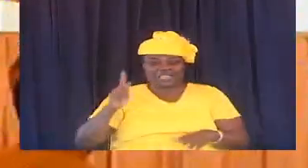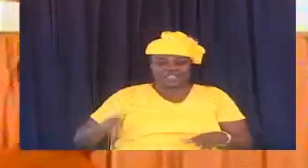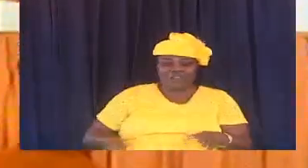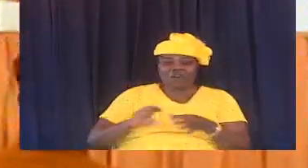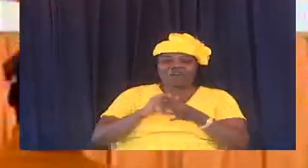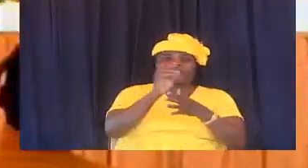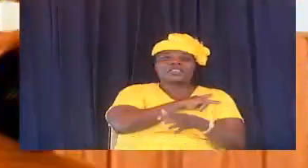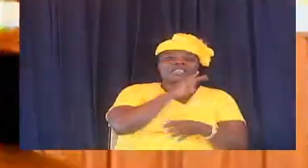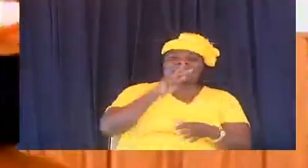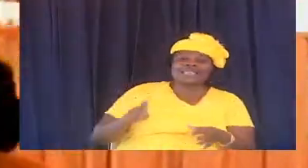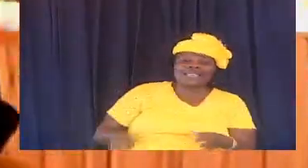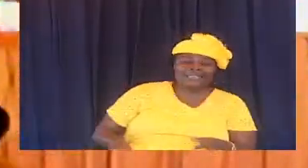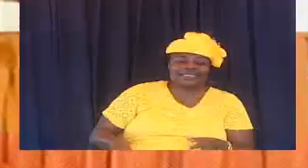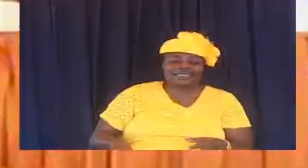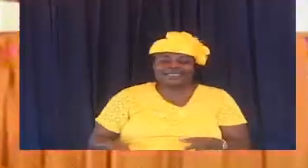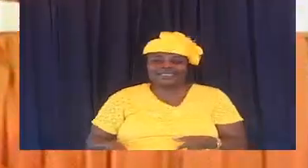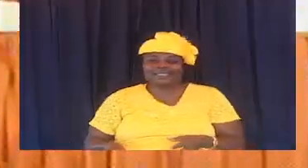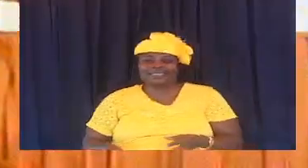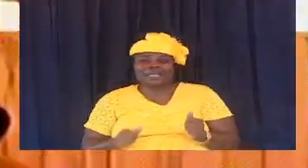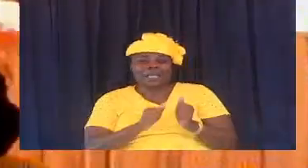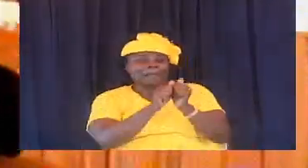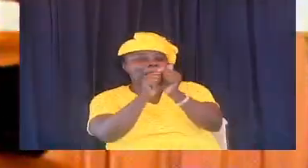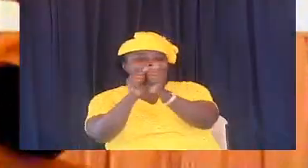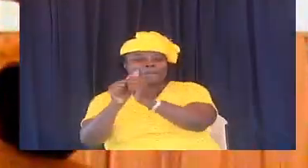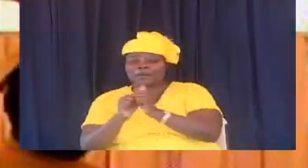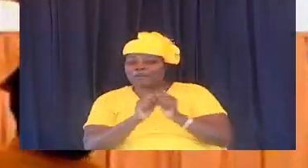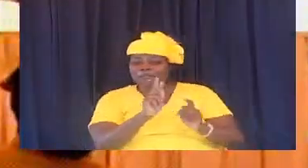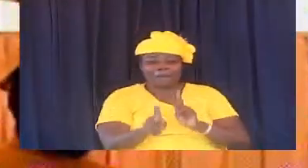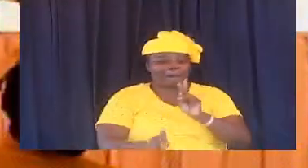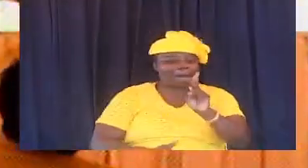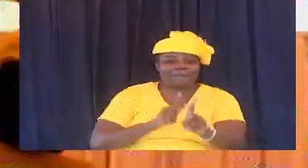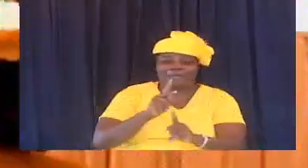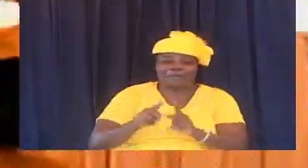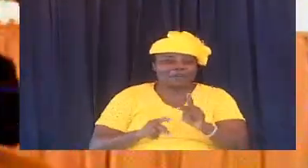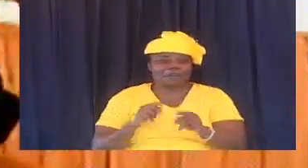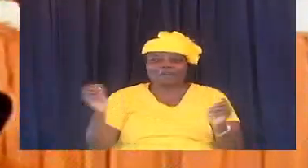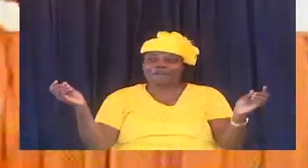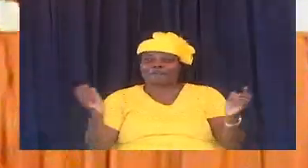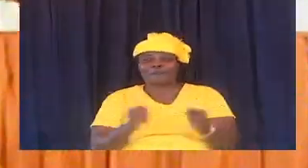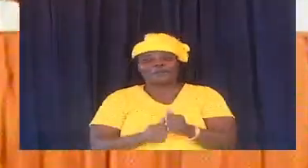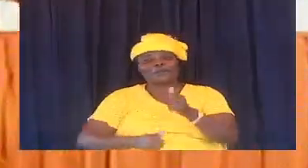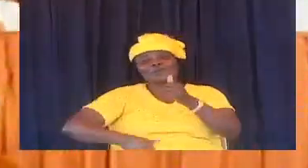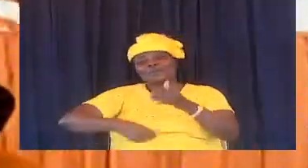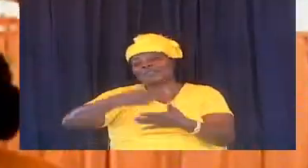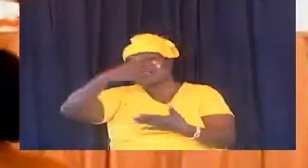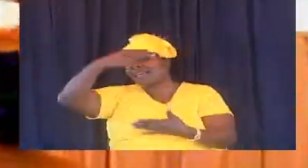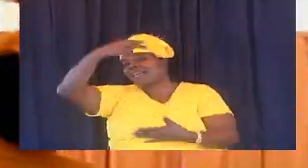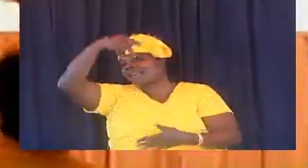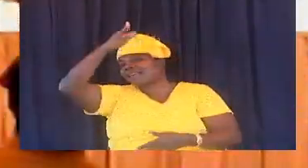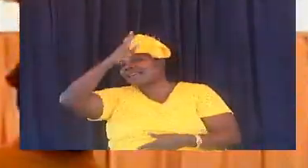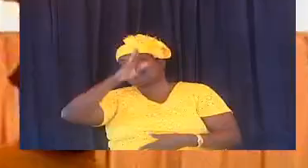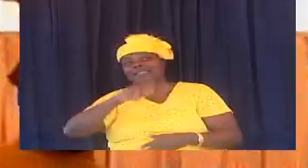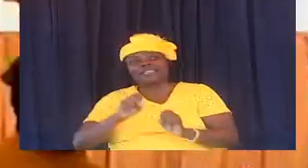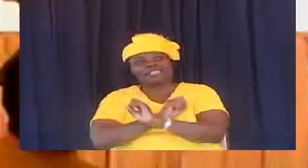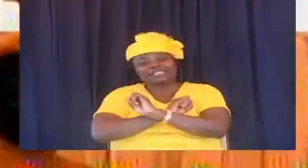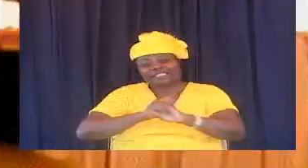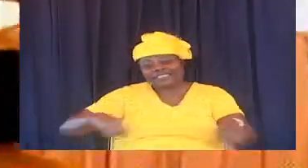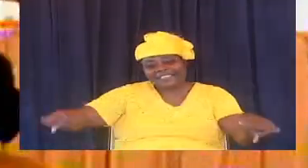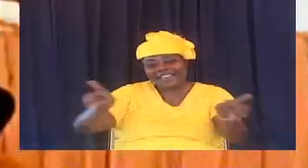Kings, among the people of the Most High God. There is none like